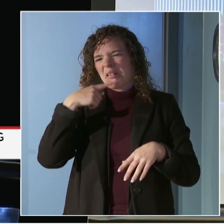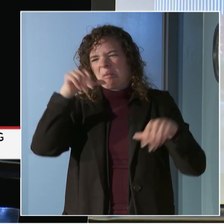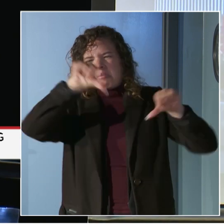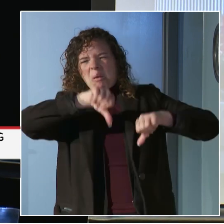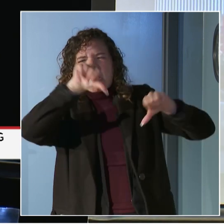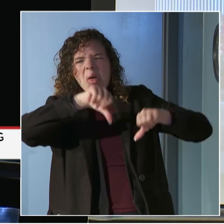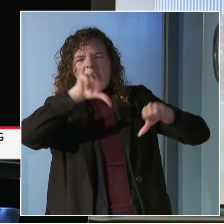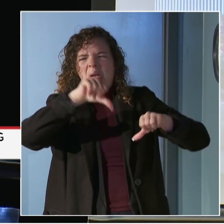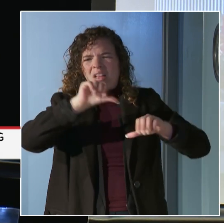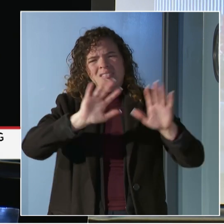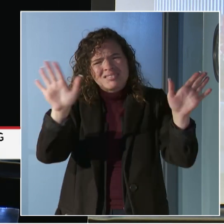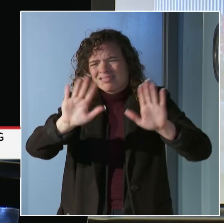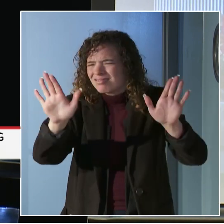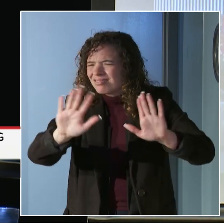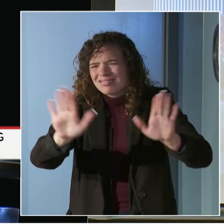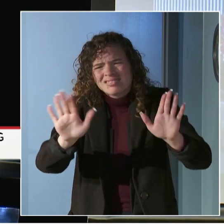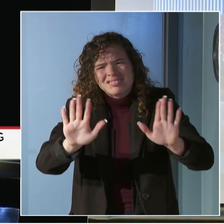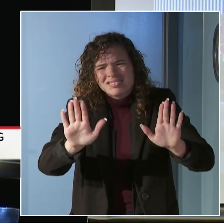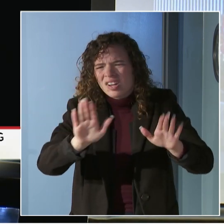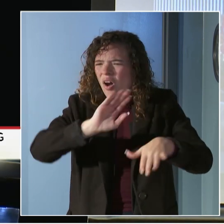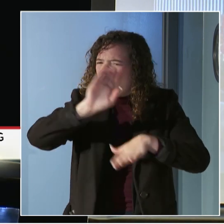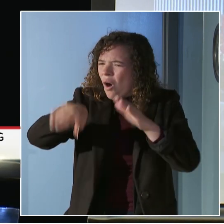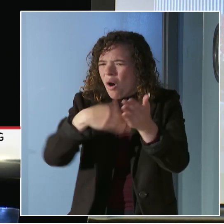the stage.